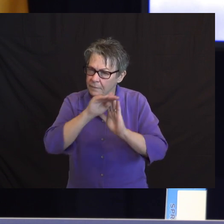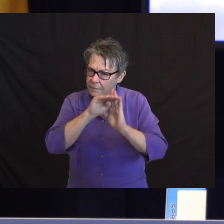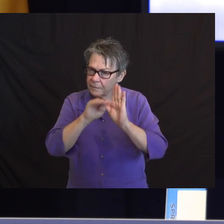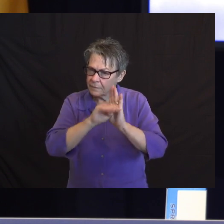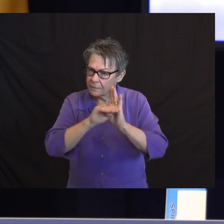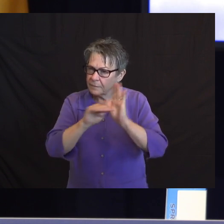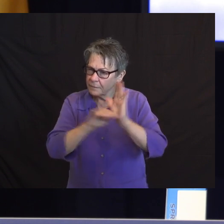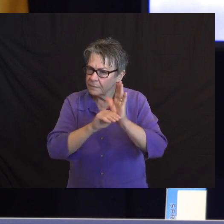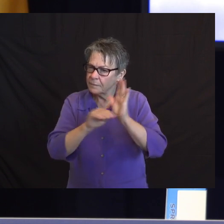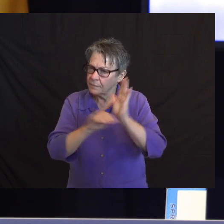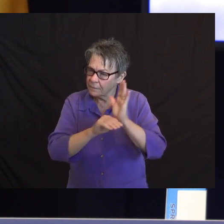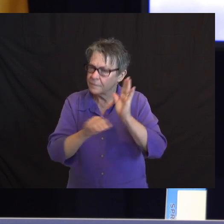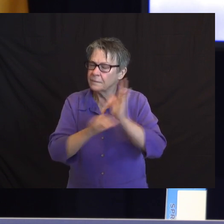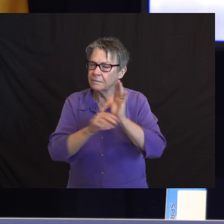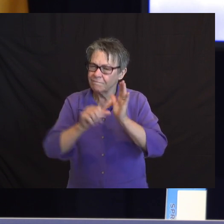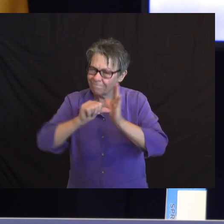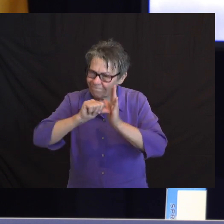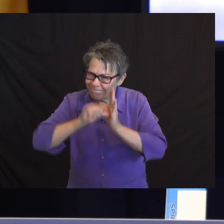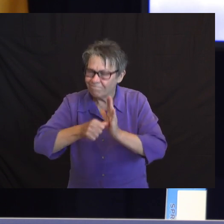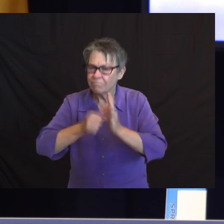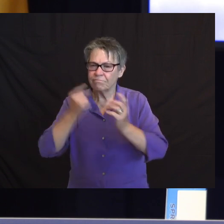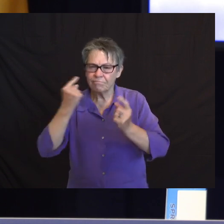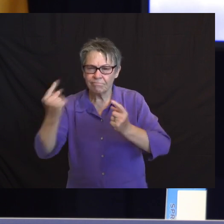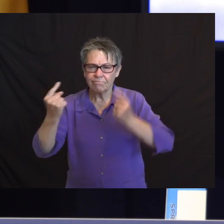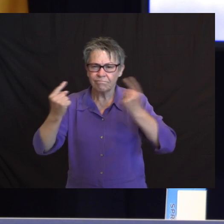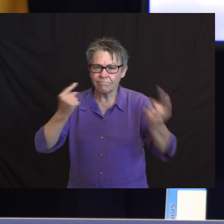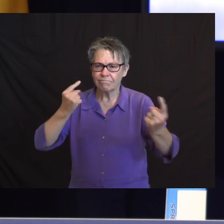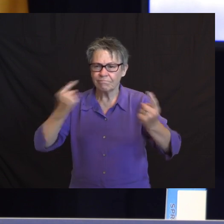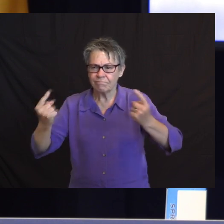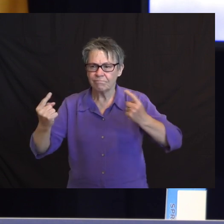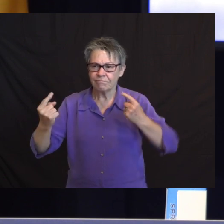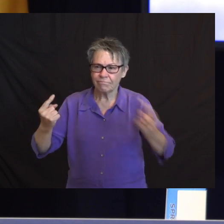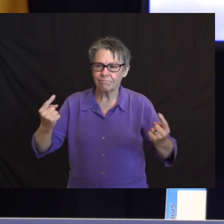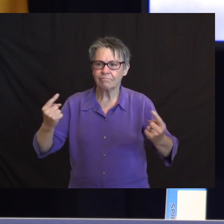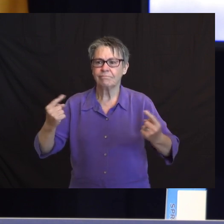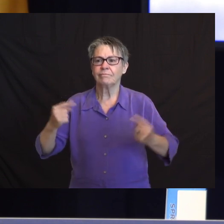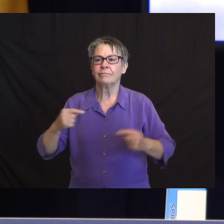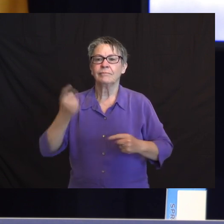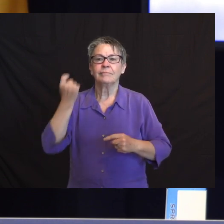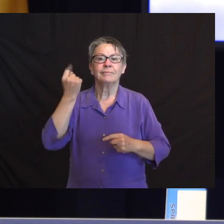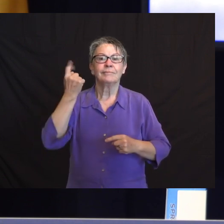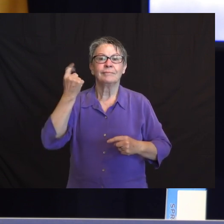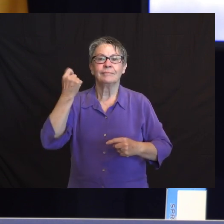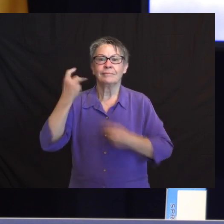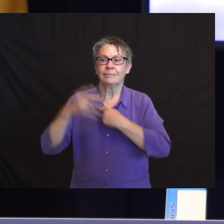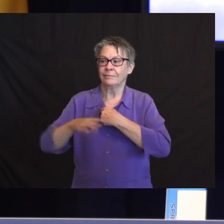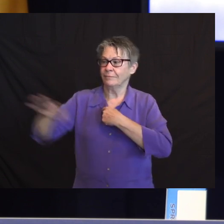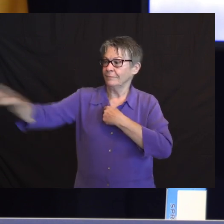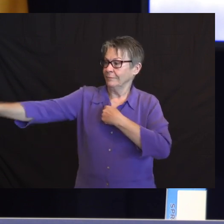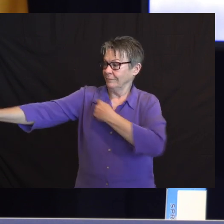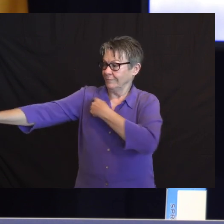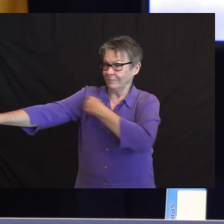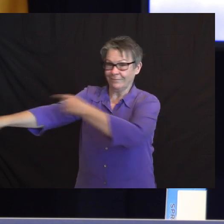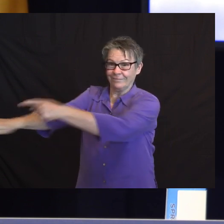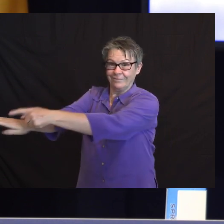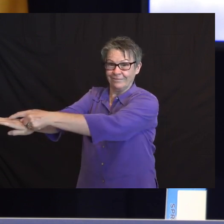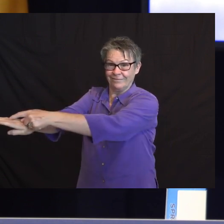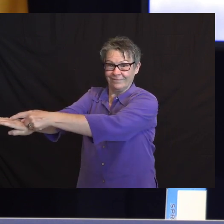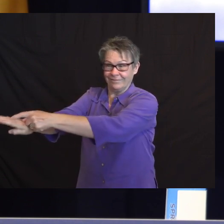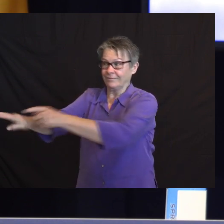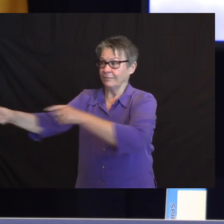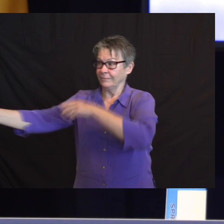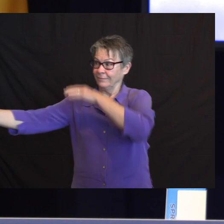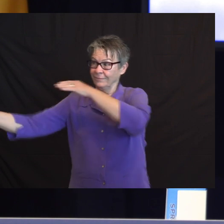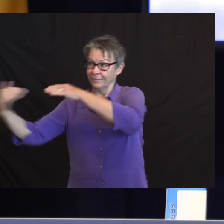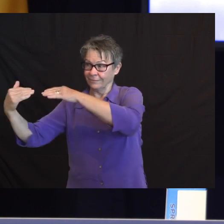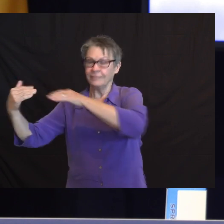6 feet, which is about 2 arms length. Wash your hands frequently for at least 20 seconds. Wear a face covering, covers your mouth